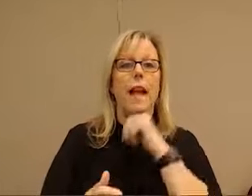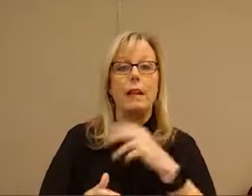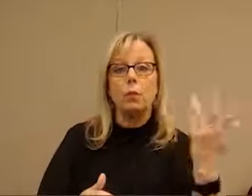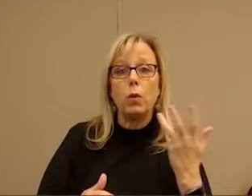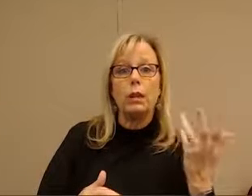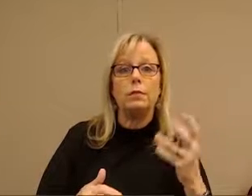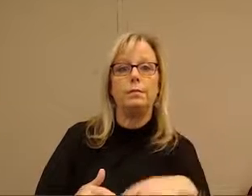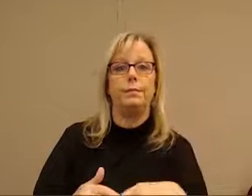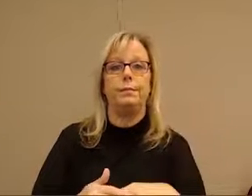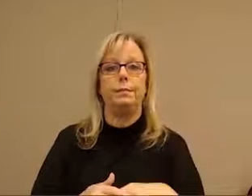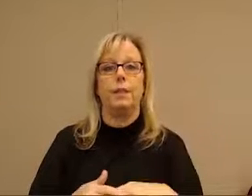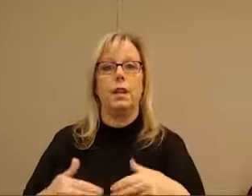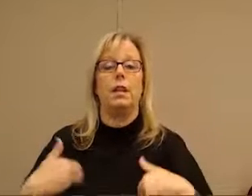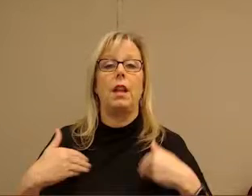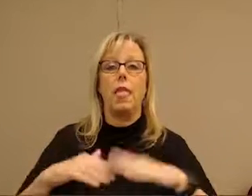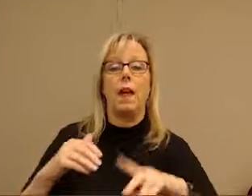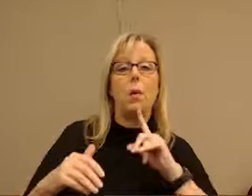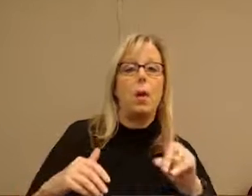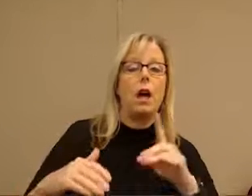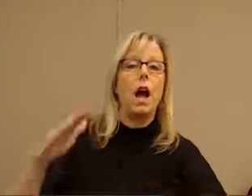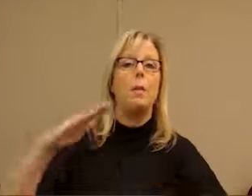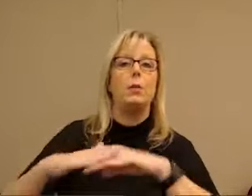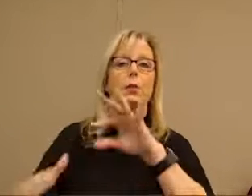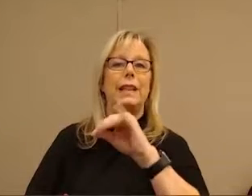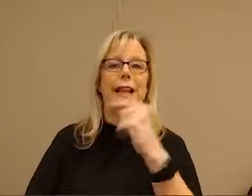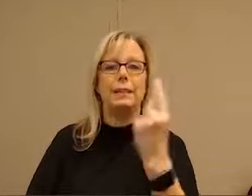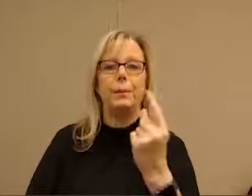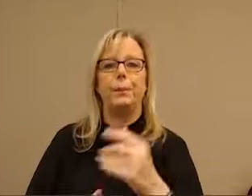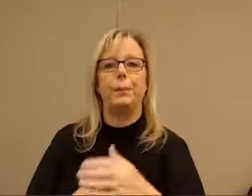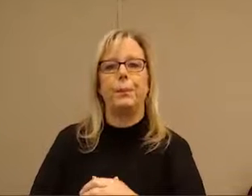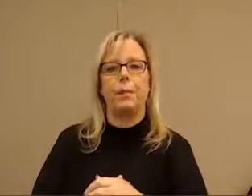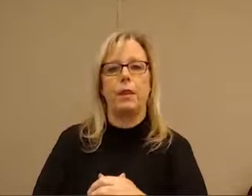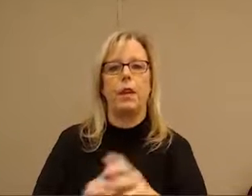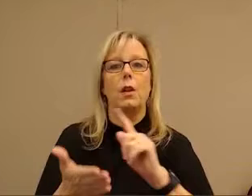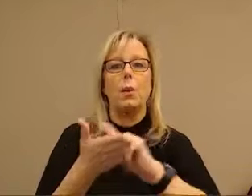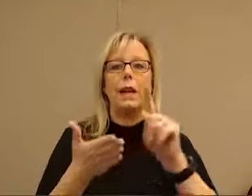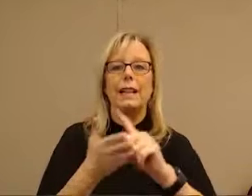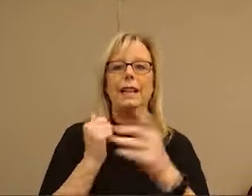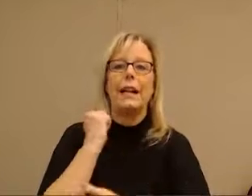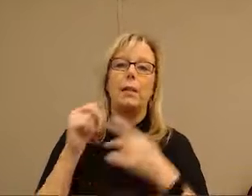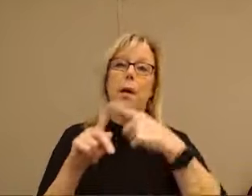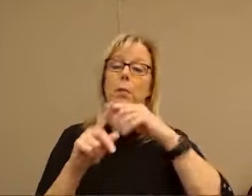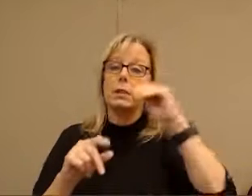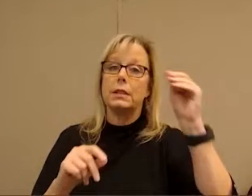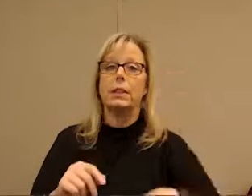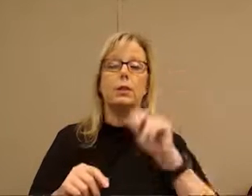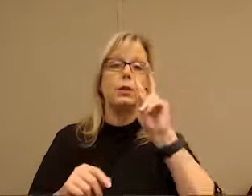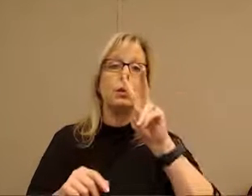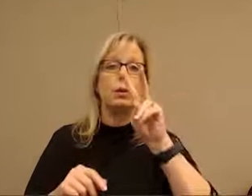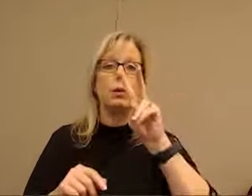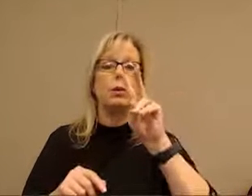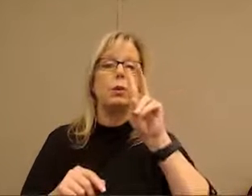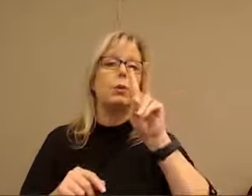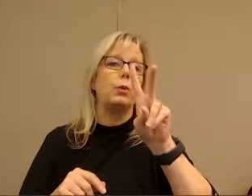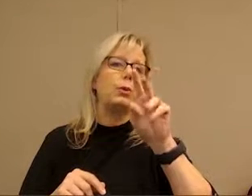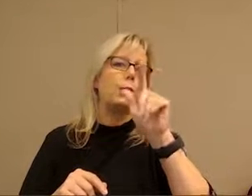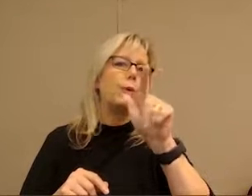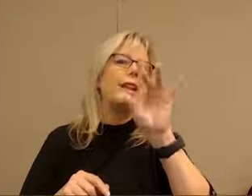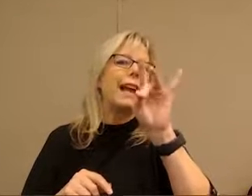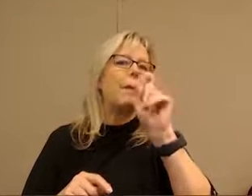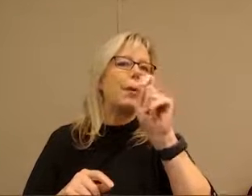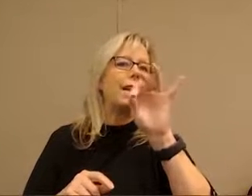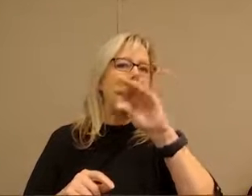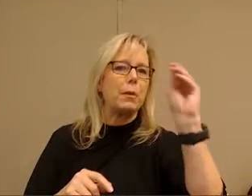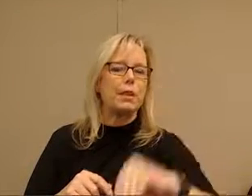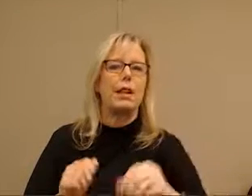of those positive individuals is under 1 to in their 90s. The weekly county positivity rate is at 28.9% with the